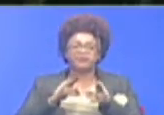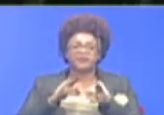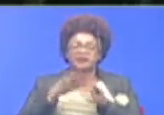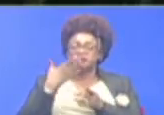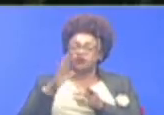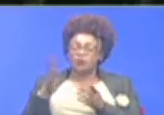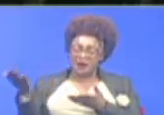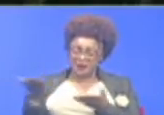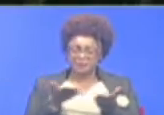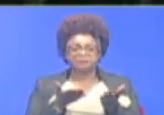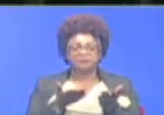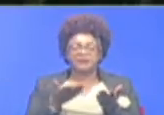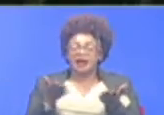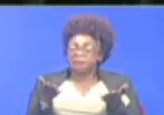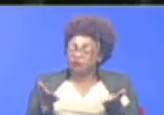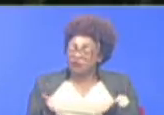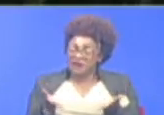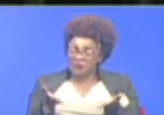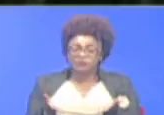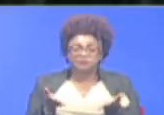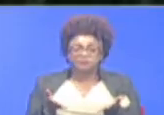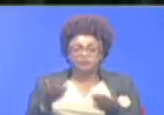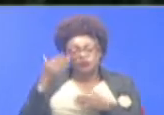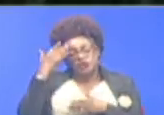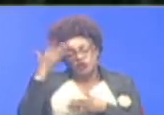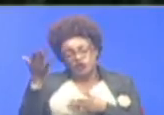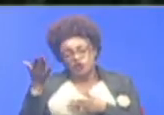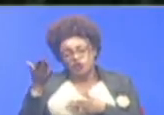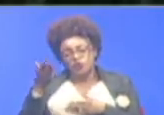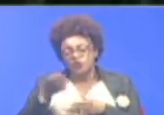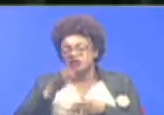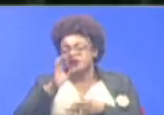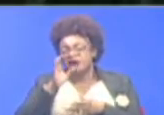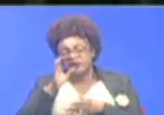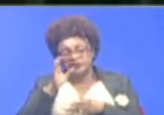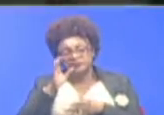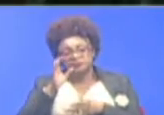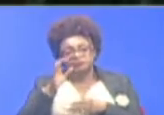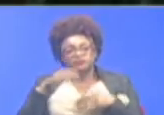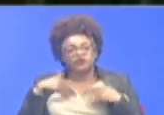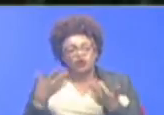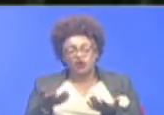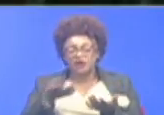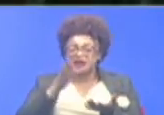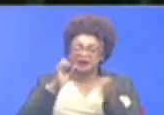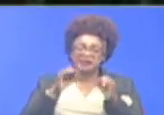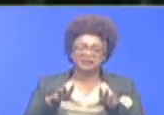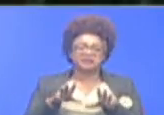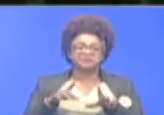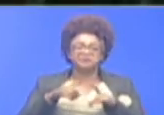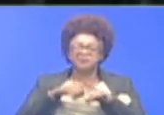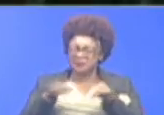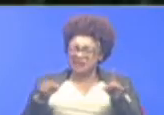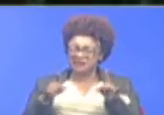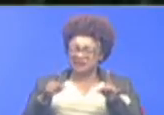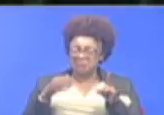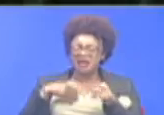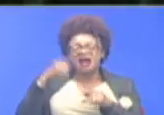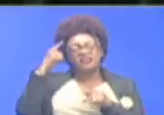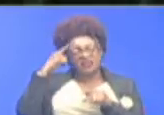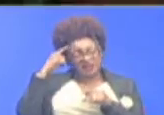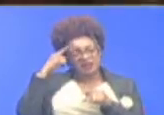hapa. Paka saa hii, hatujui tulikunywa hiyo sukari ama hatukukunywa. Lakini nikiangalia tulikunywa kwa